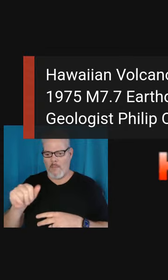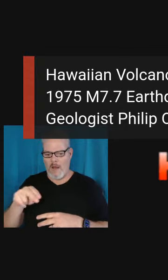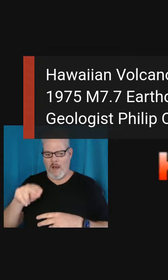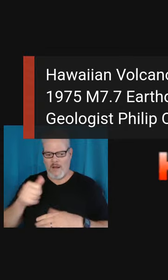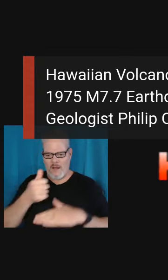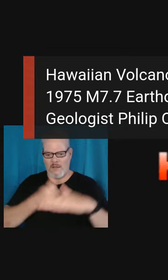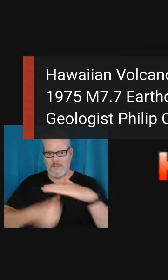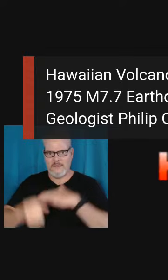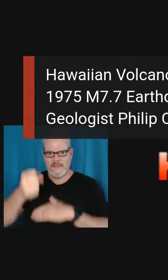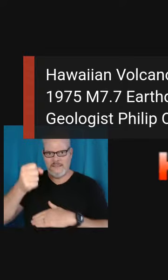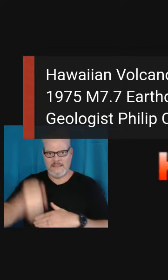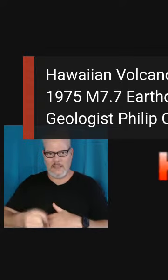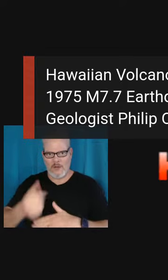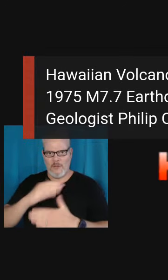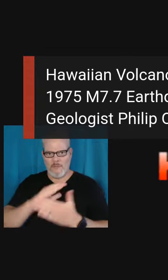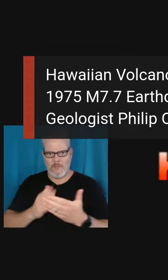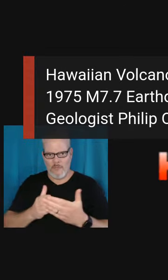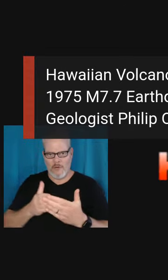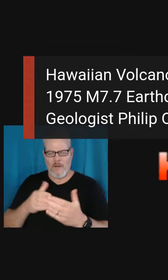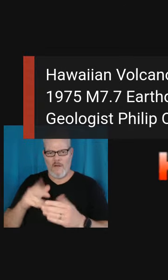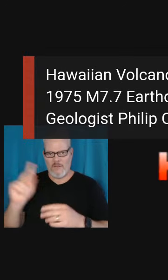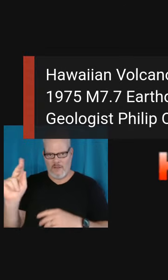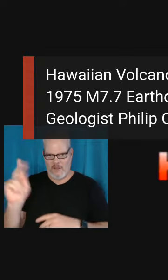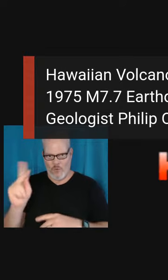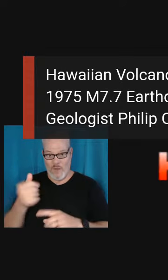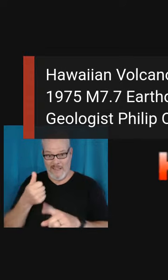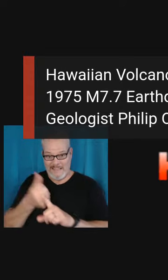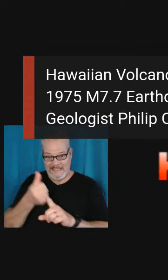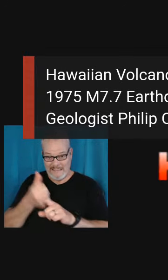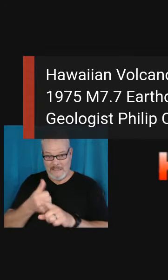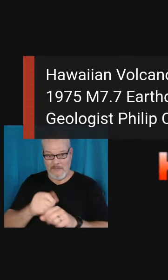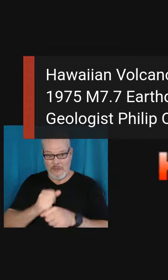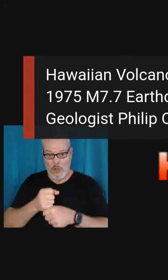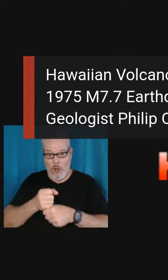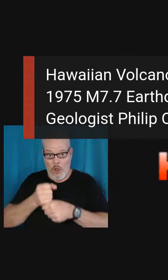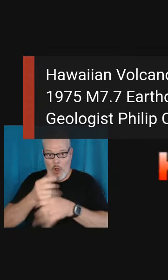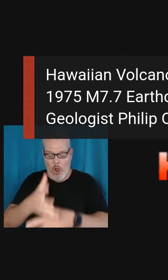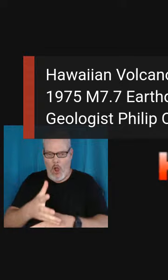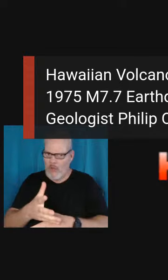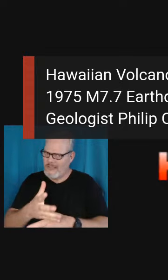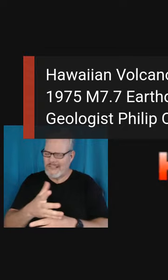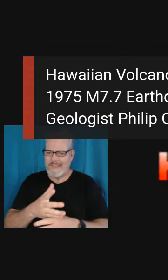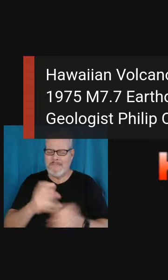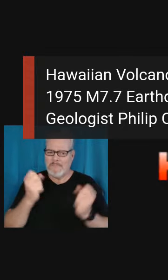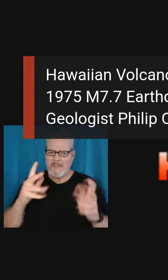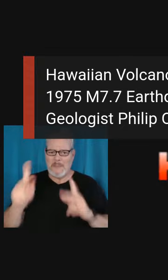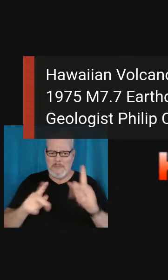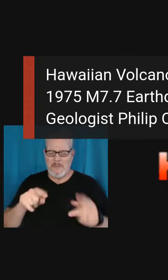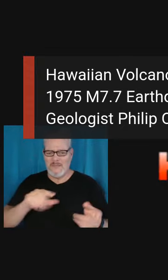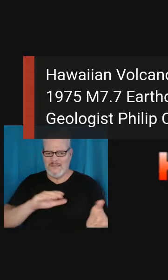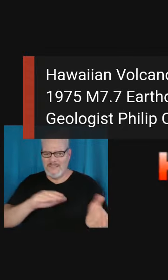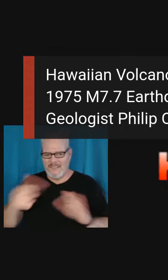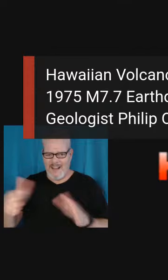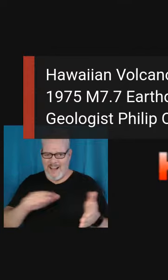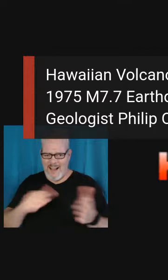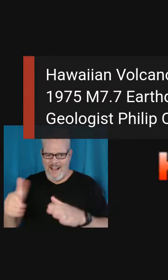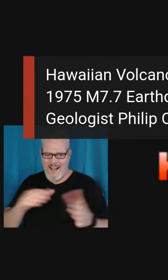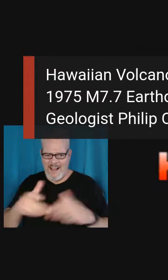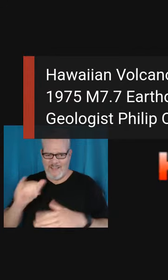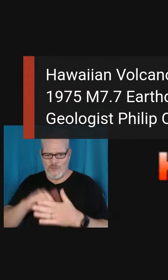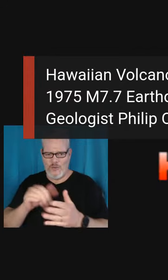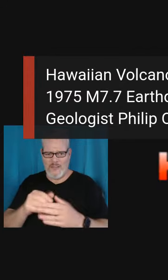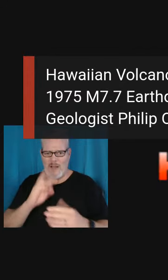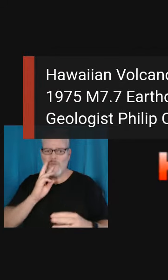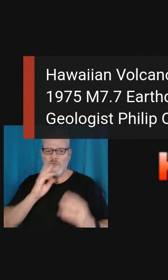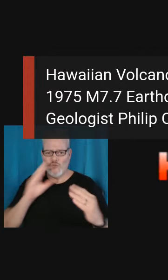Kīlauea, and caused a tsunami that was fatal, hit the campground at Halape. And so we'll talk about that a